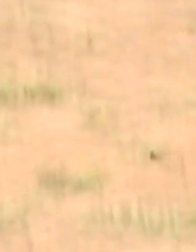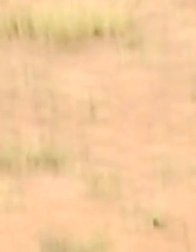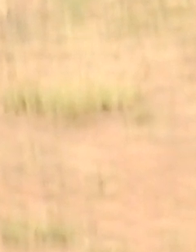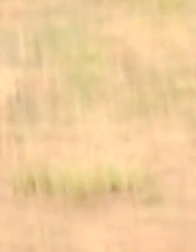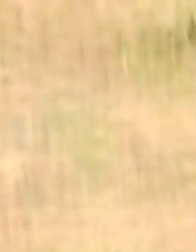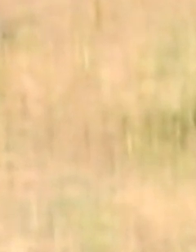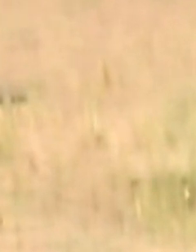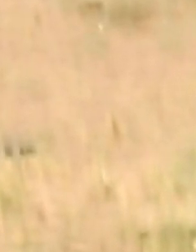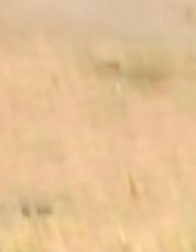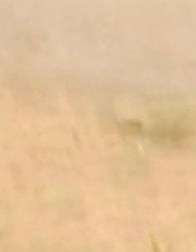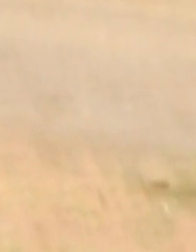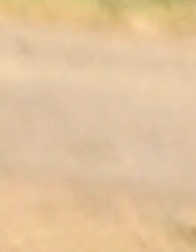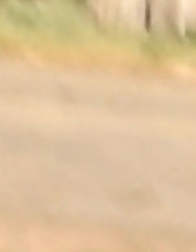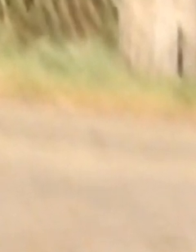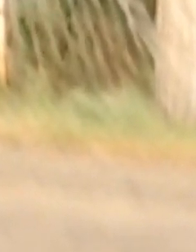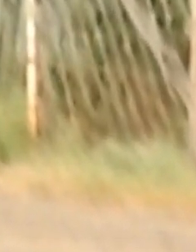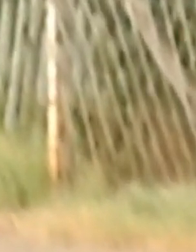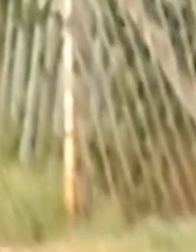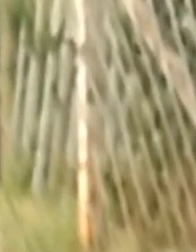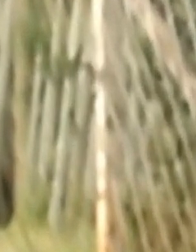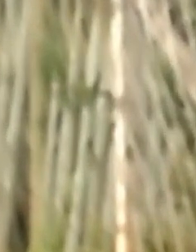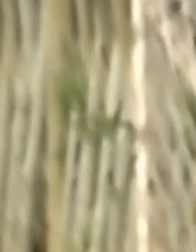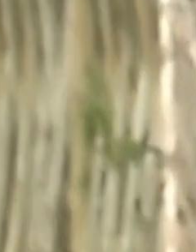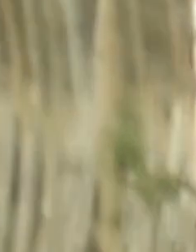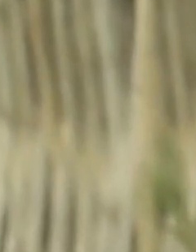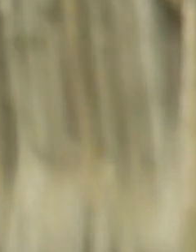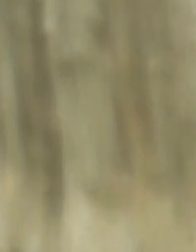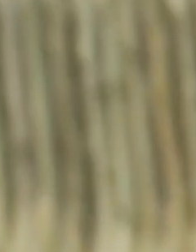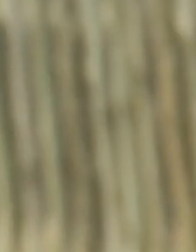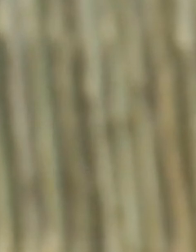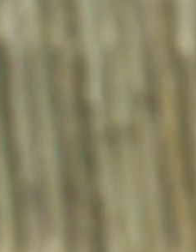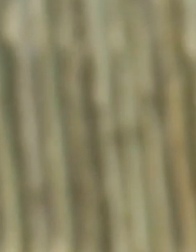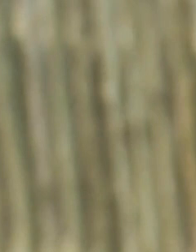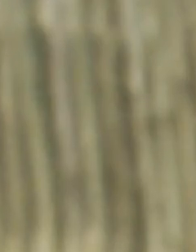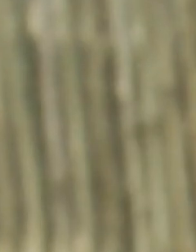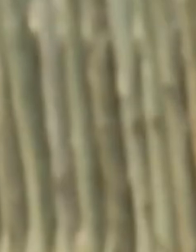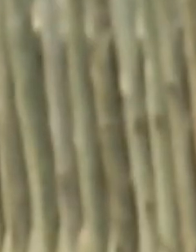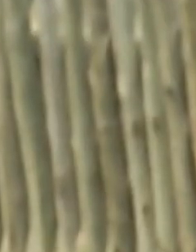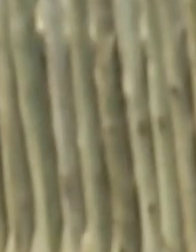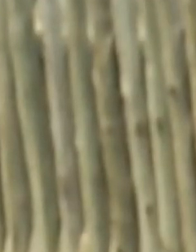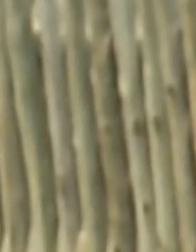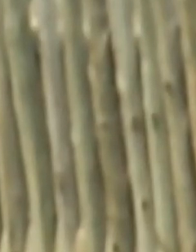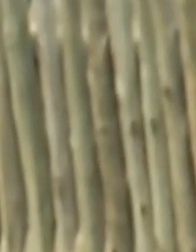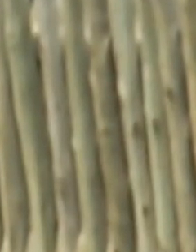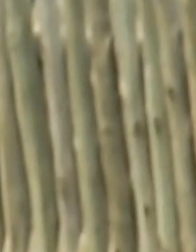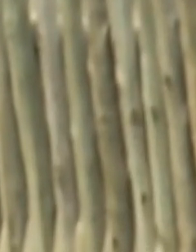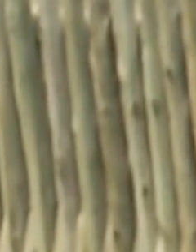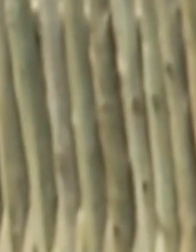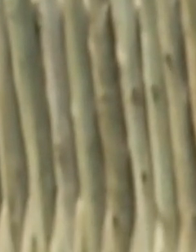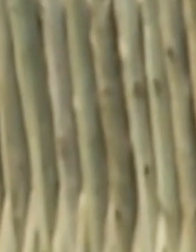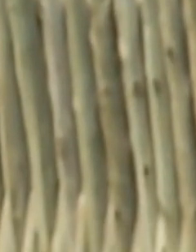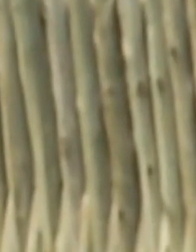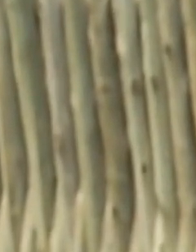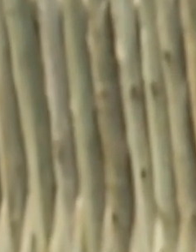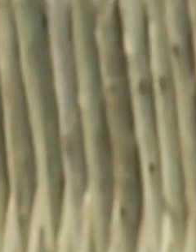picture of how the palace looks like. As I said to you, Desiree, that this is one of 6 palaces that are under